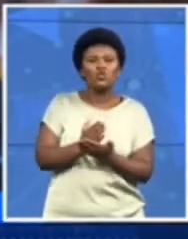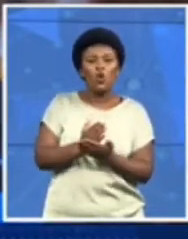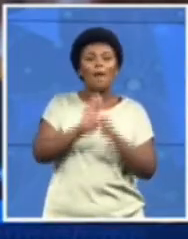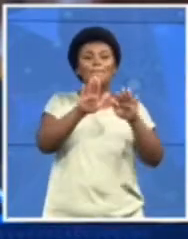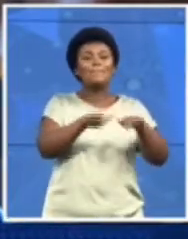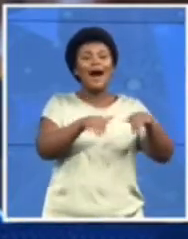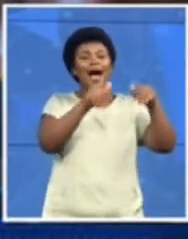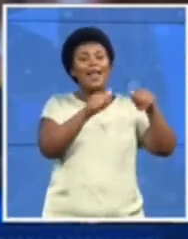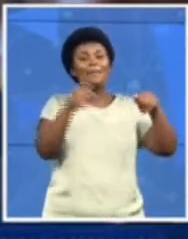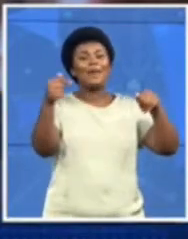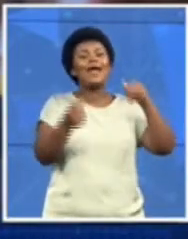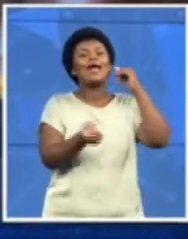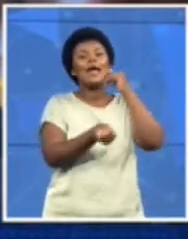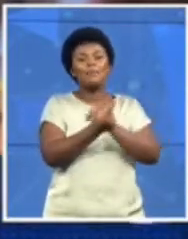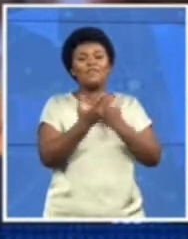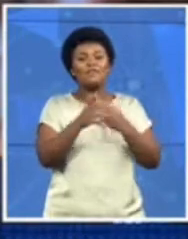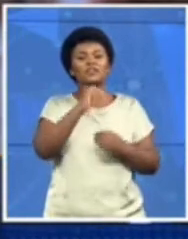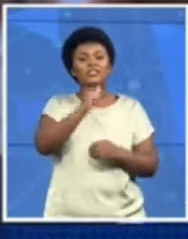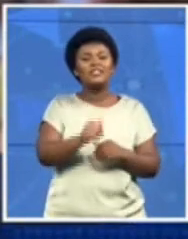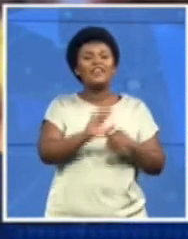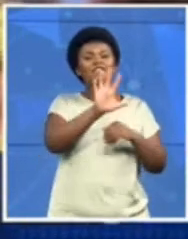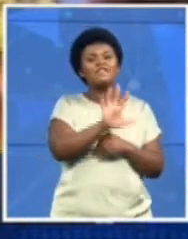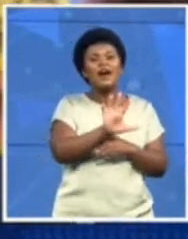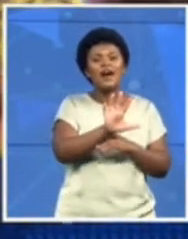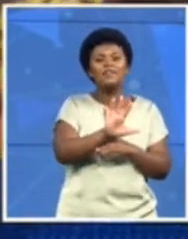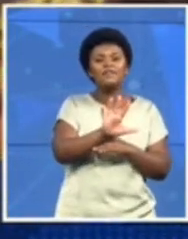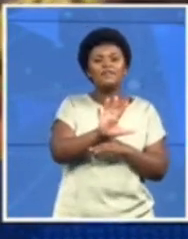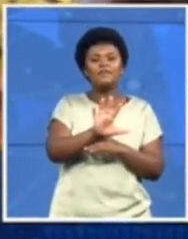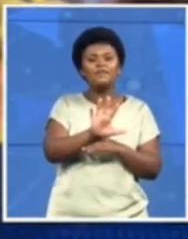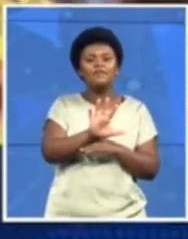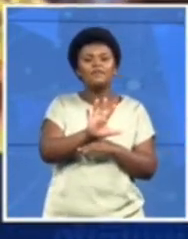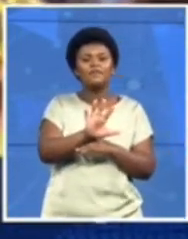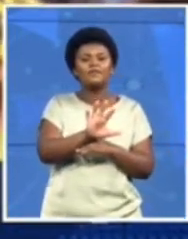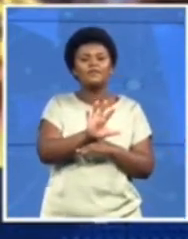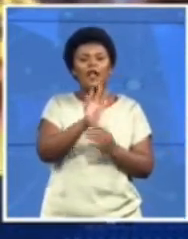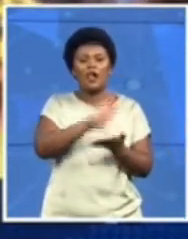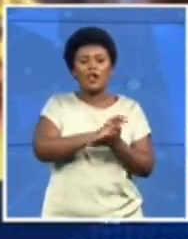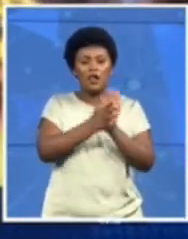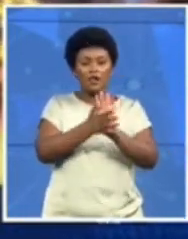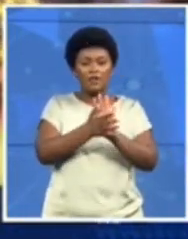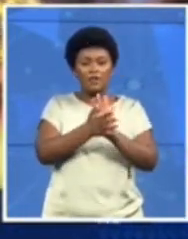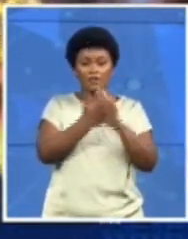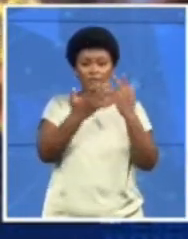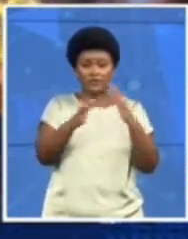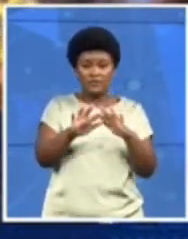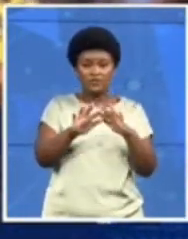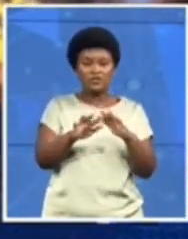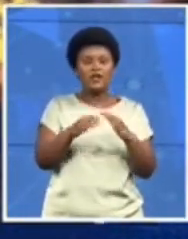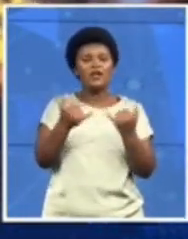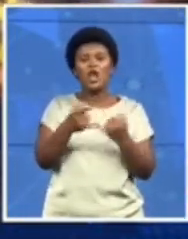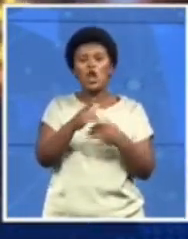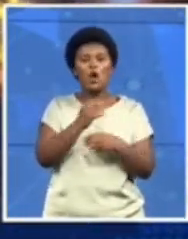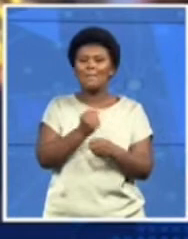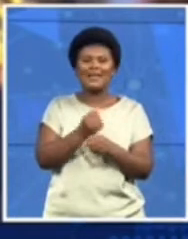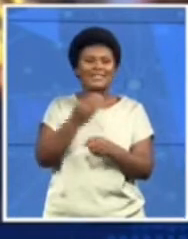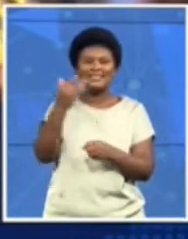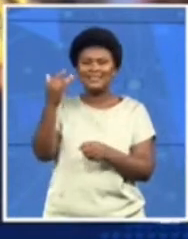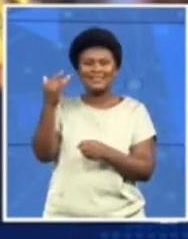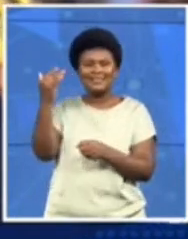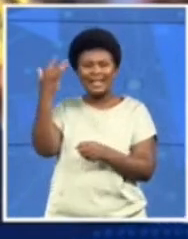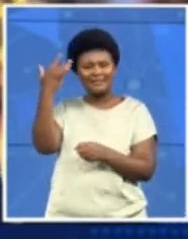books were destroyed, really it does not make sense to say one will be charged with